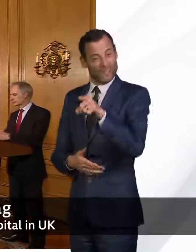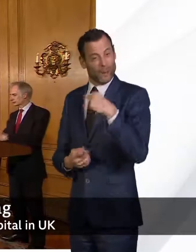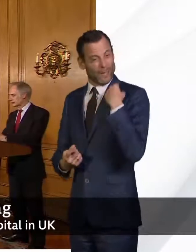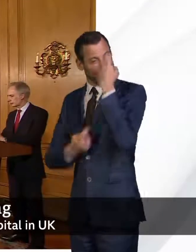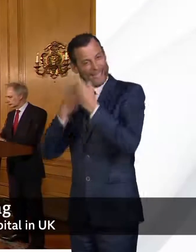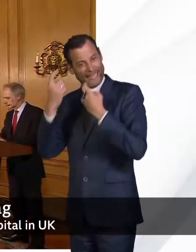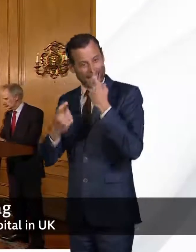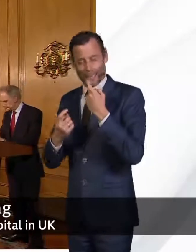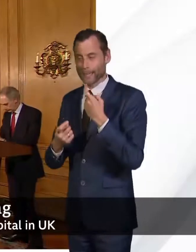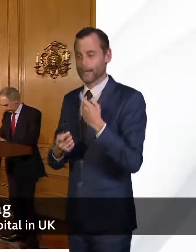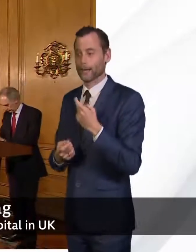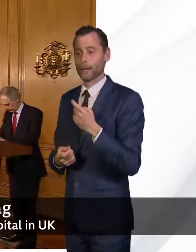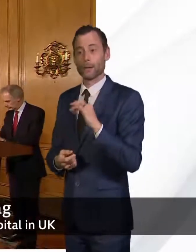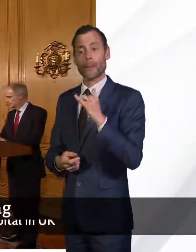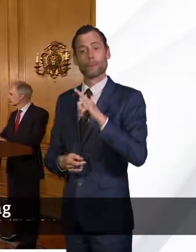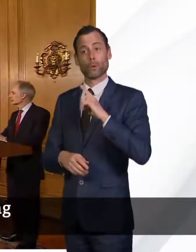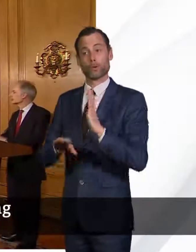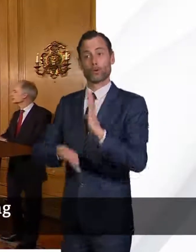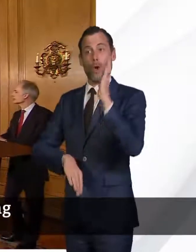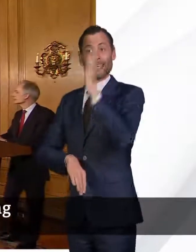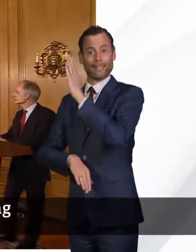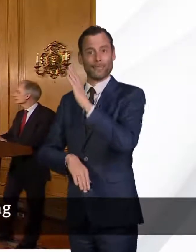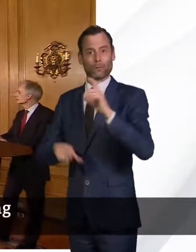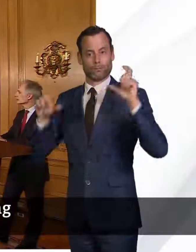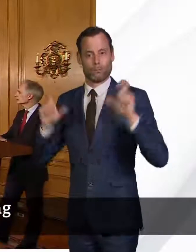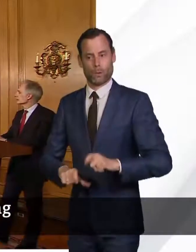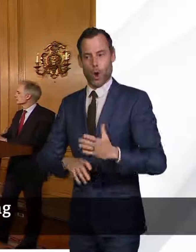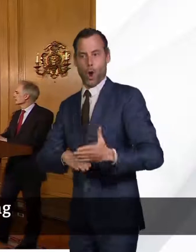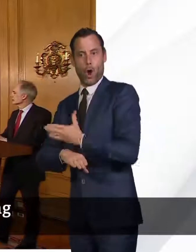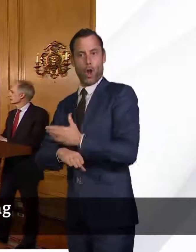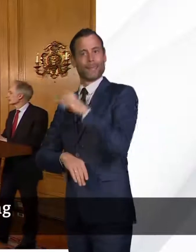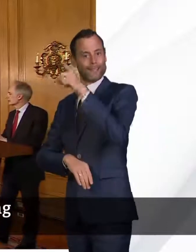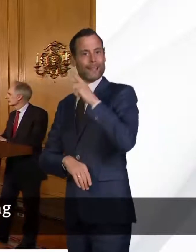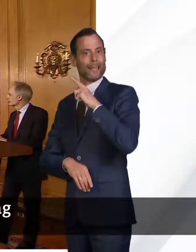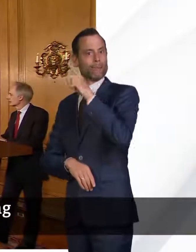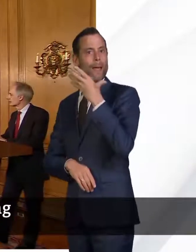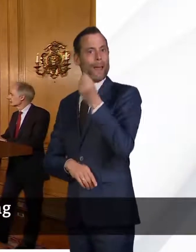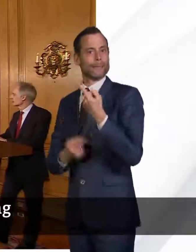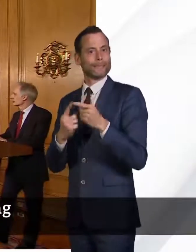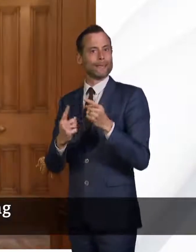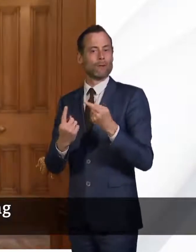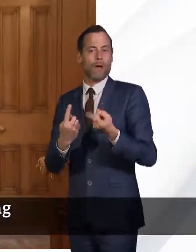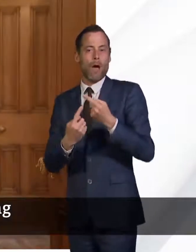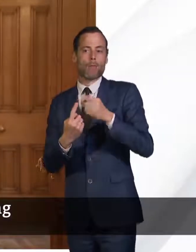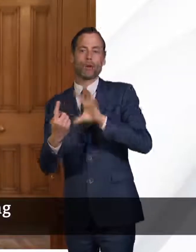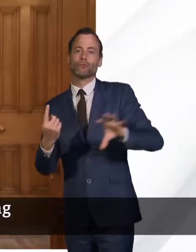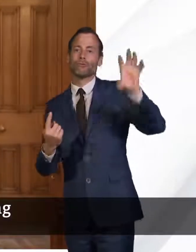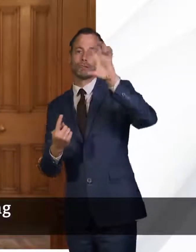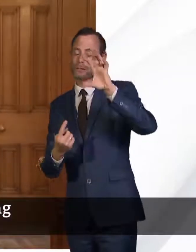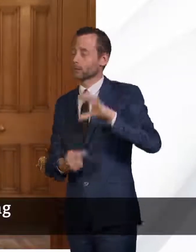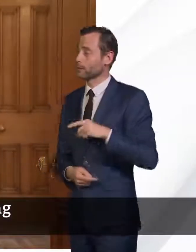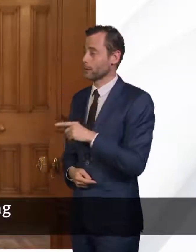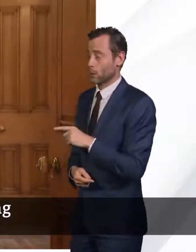There was a big benefit, I think, as we brought in the lockdown measures of the whole country moving together. We did think about